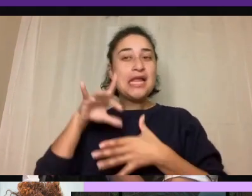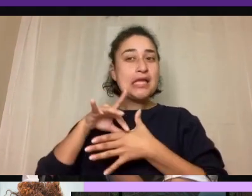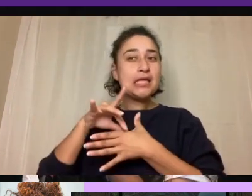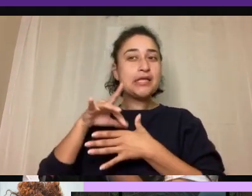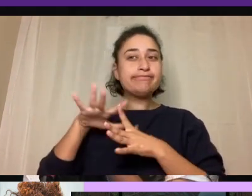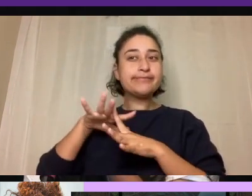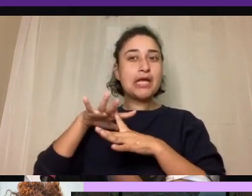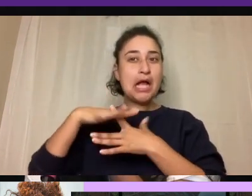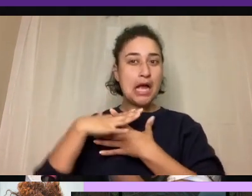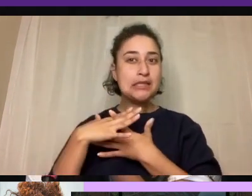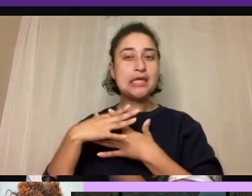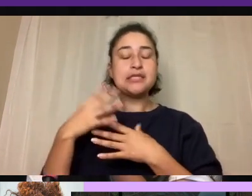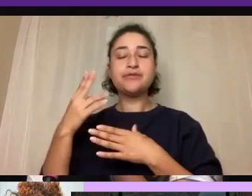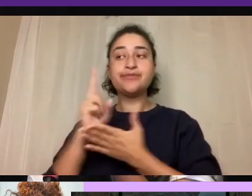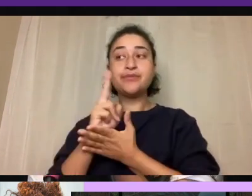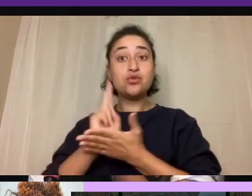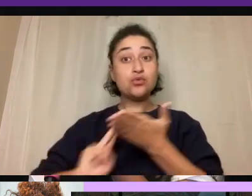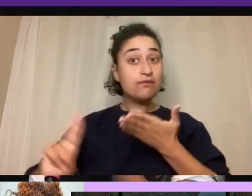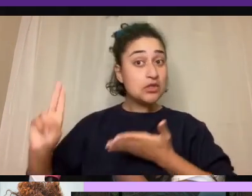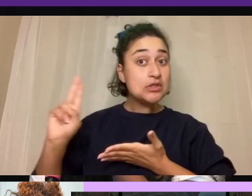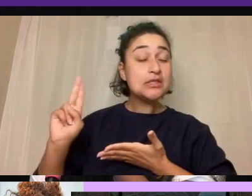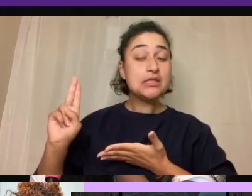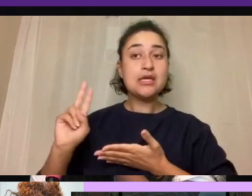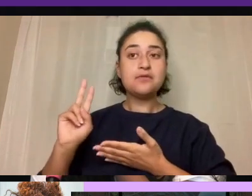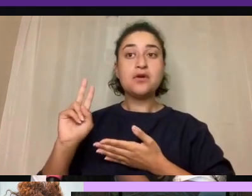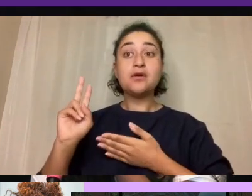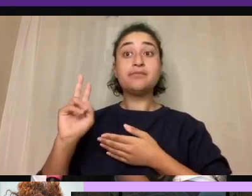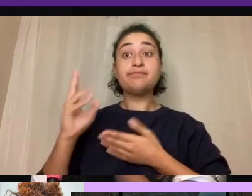university, for folks who don't work there,